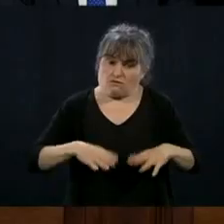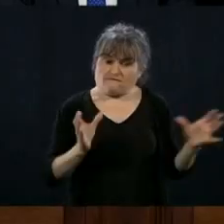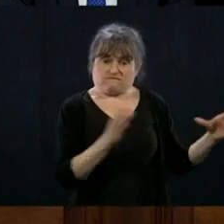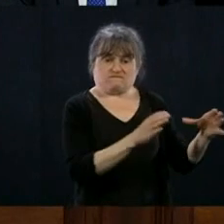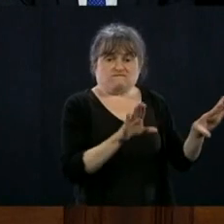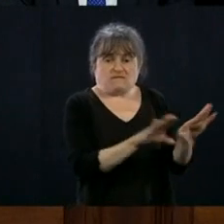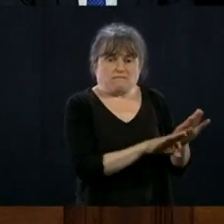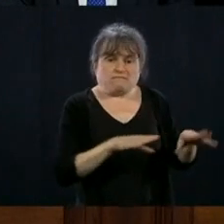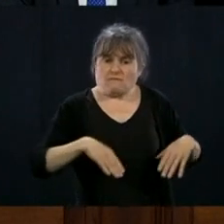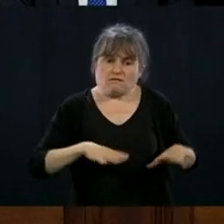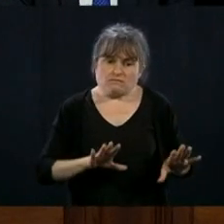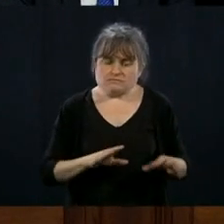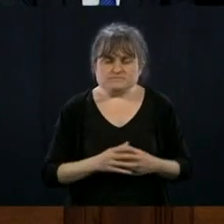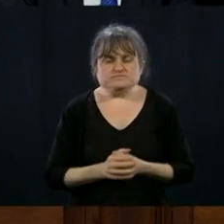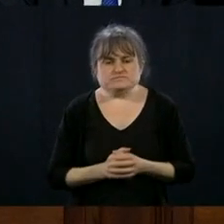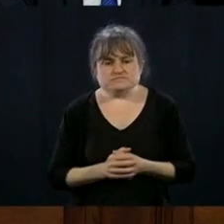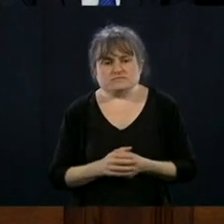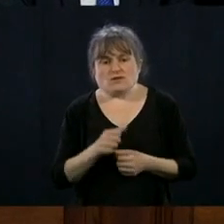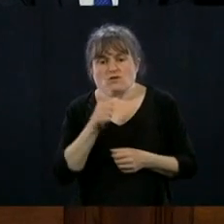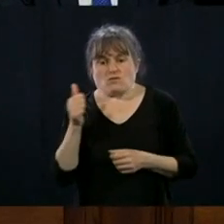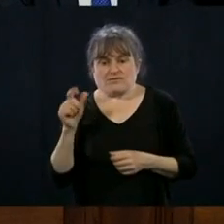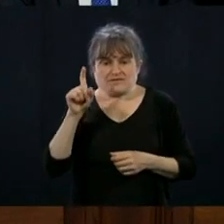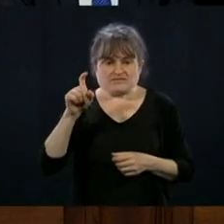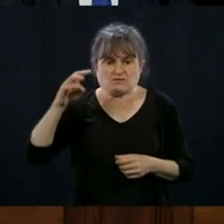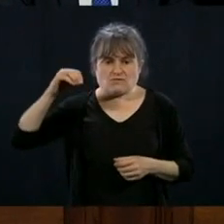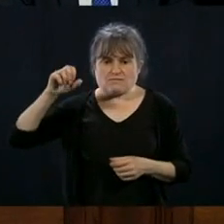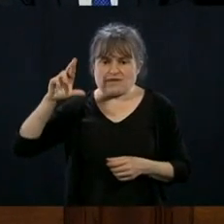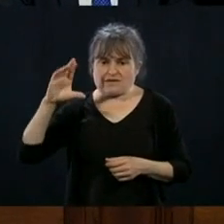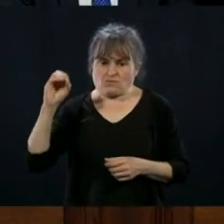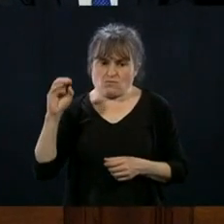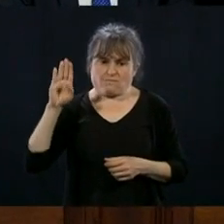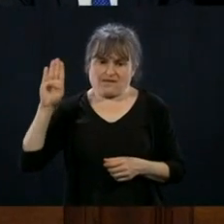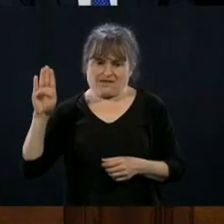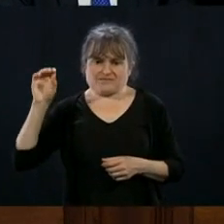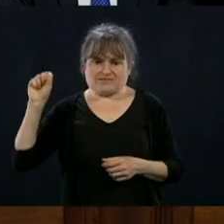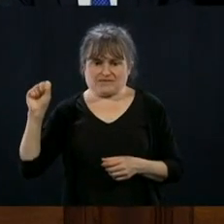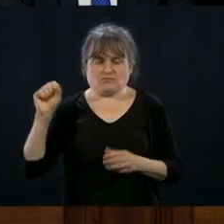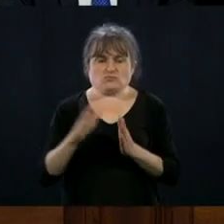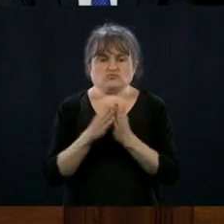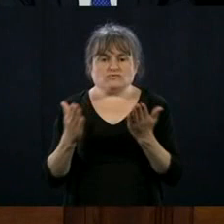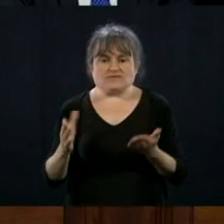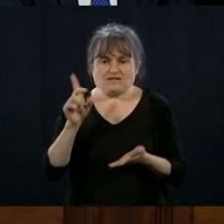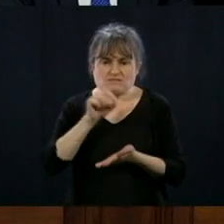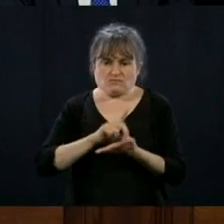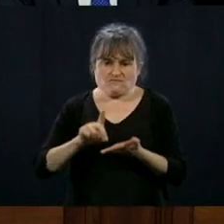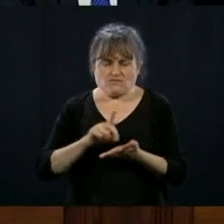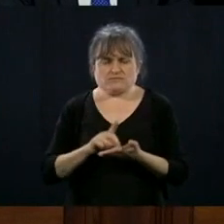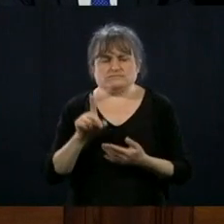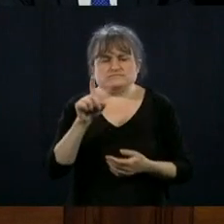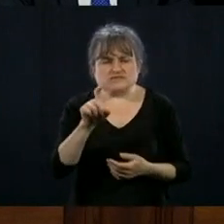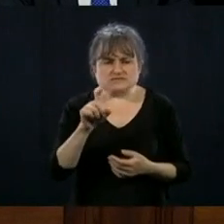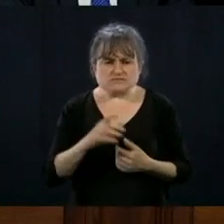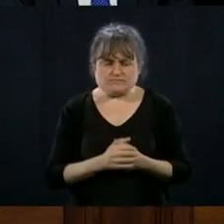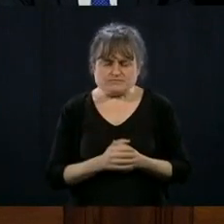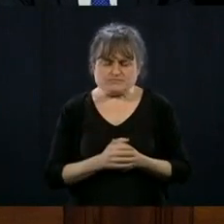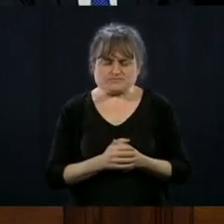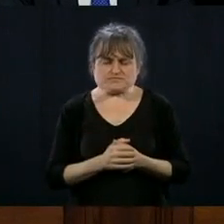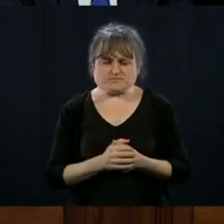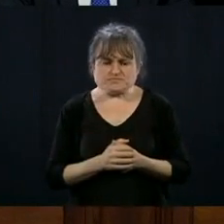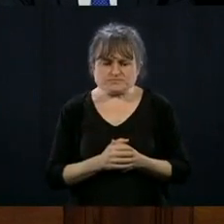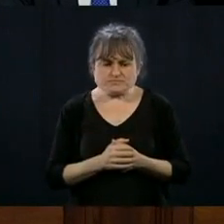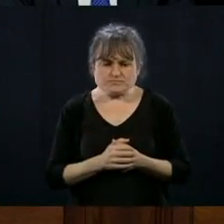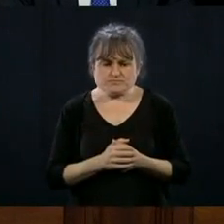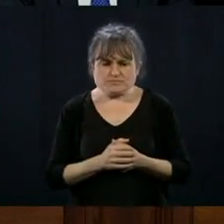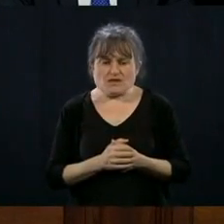La prochaine question nous provient de Marco Belair-Serino du journal Le Devoir, Quel est le nombre What is the number